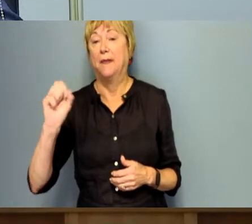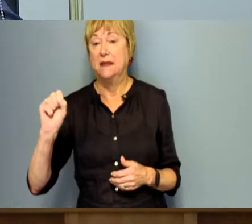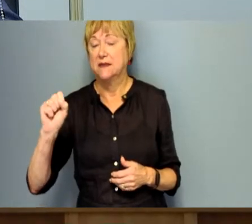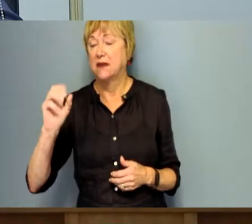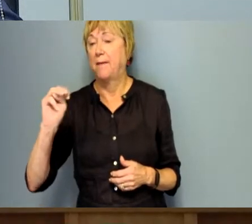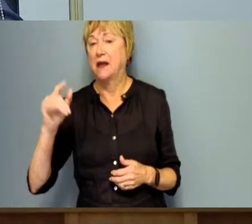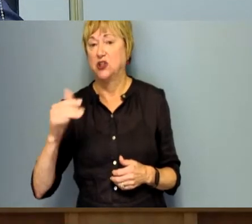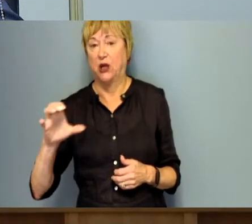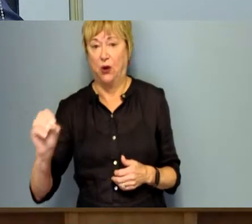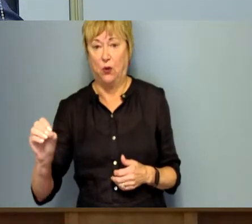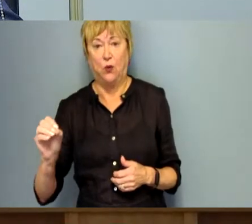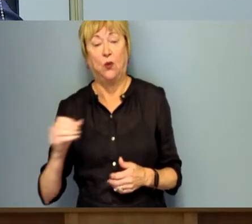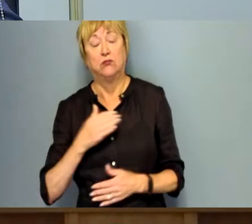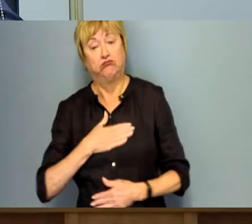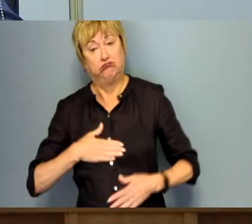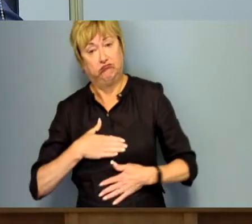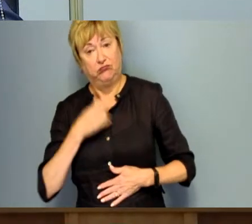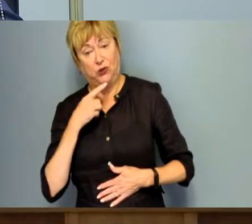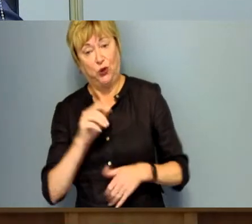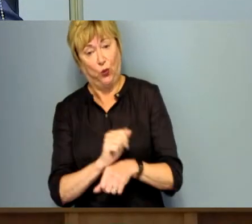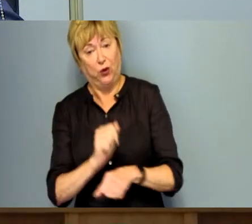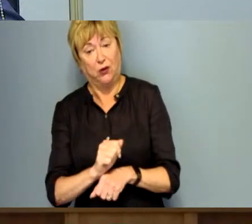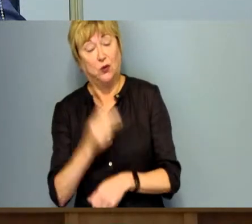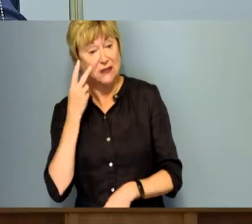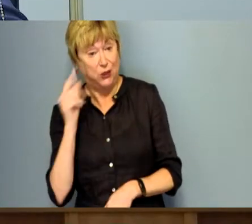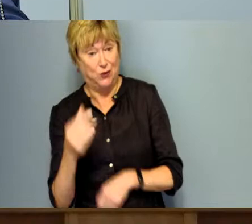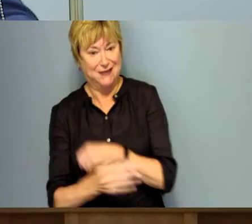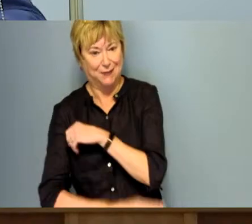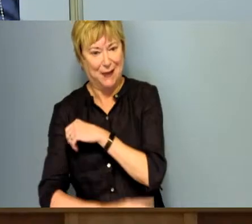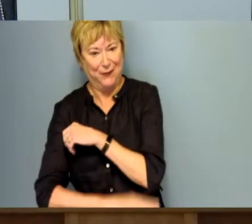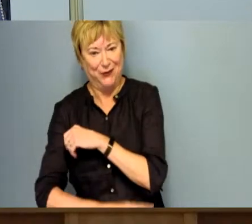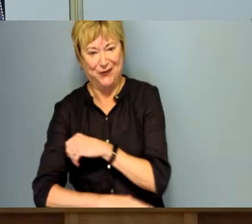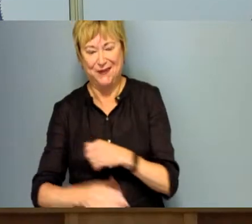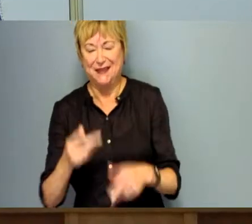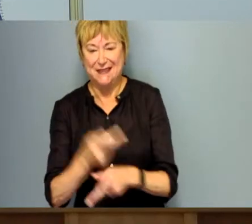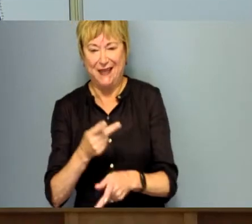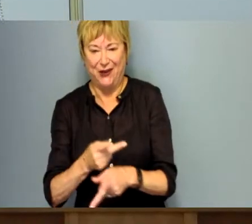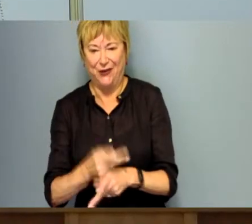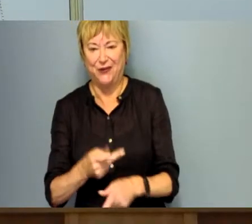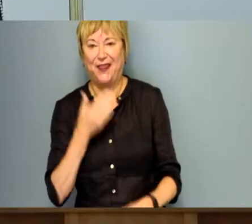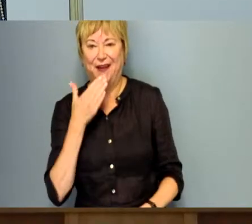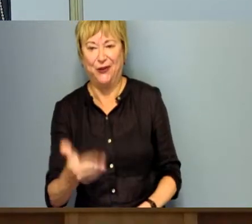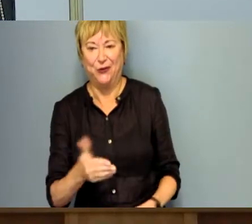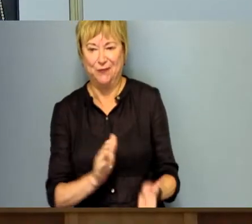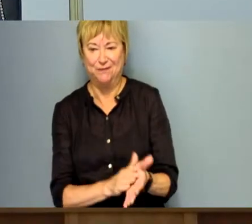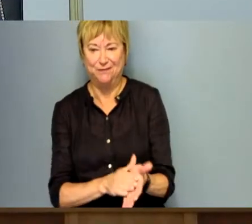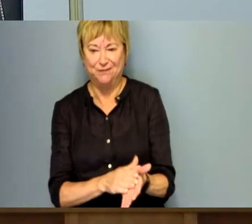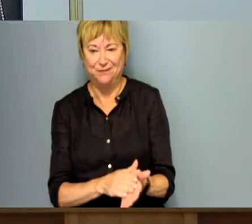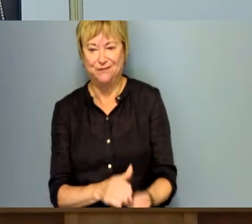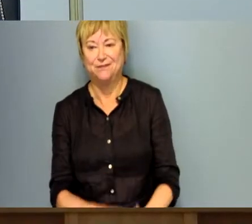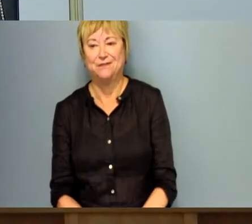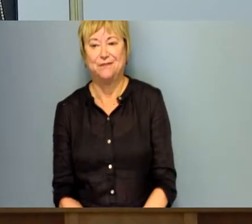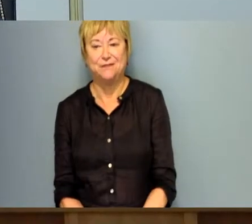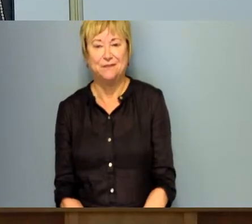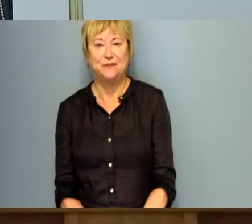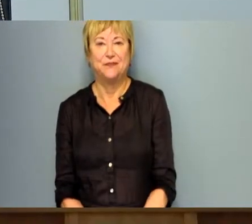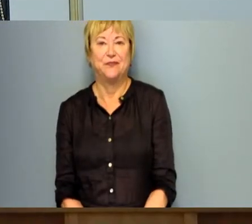your efforts. And thank you. We'll see you in September. All right. Take care. Thank you. Thank you.